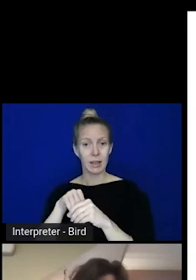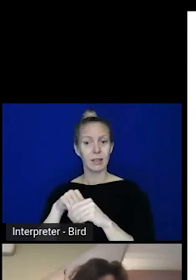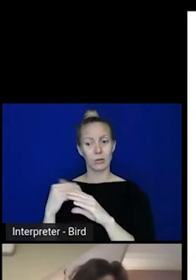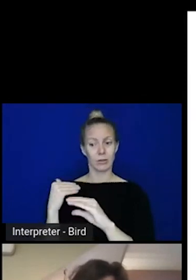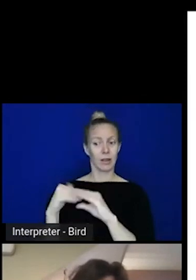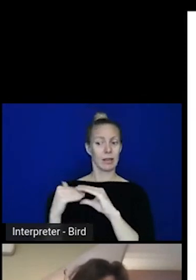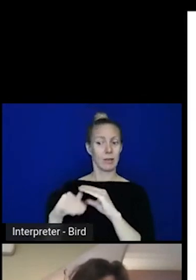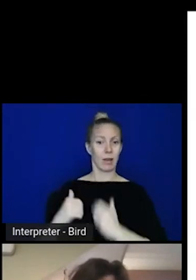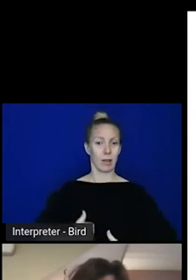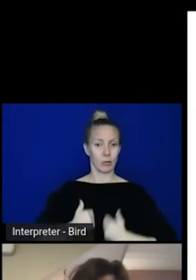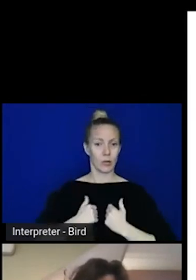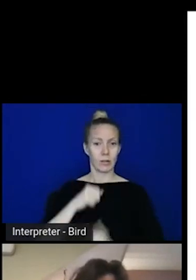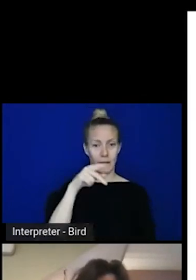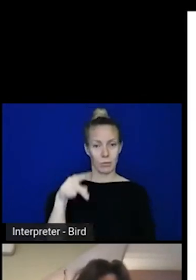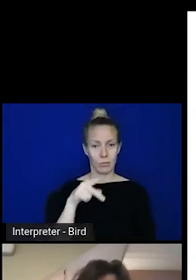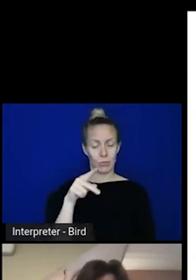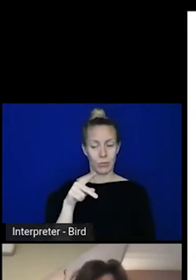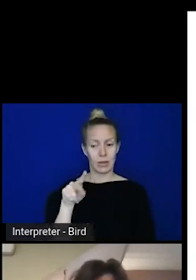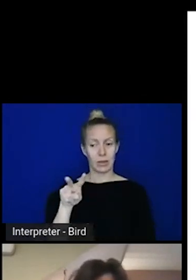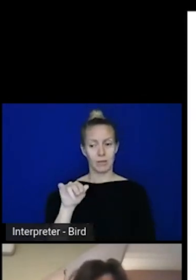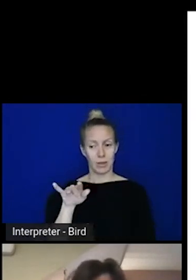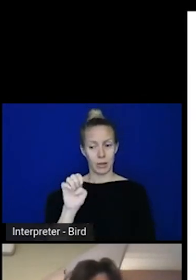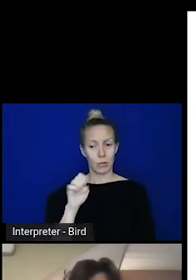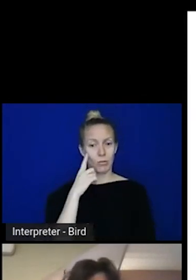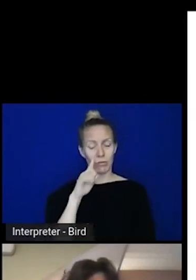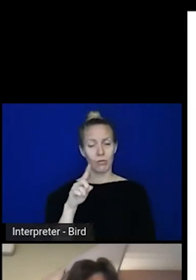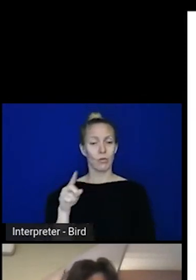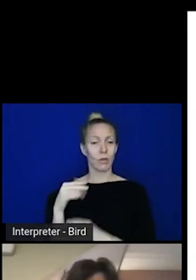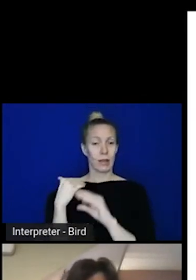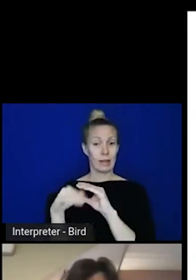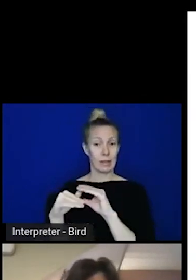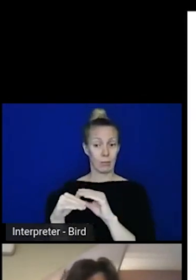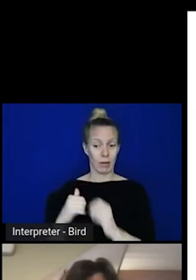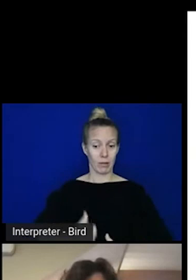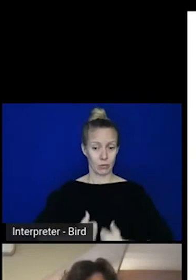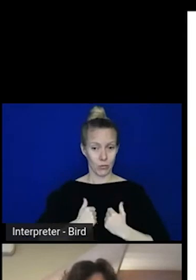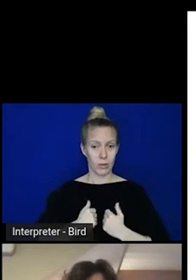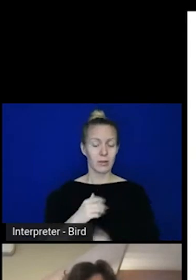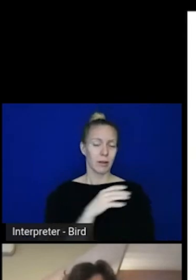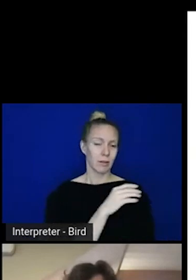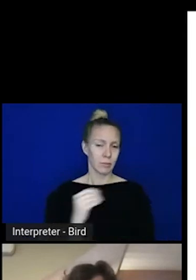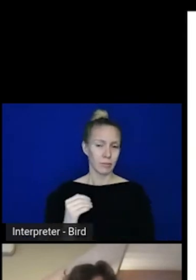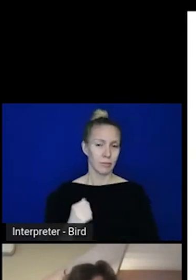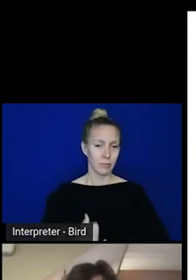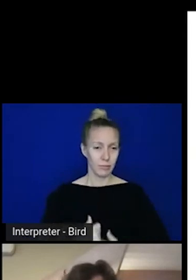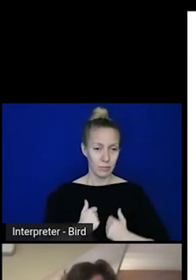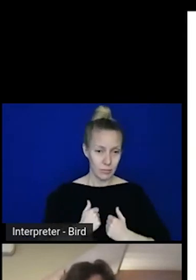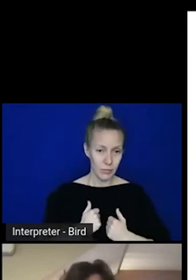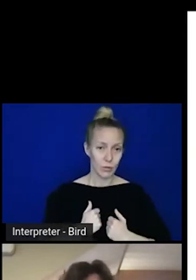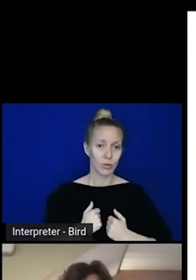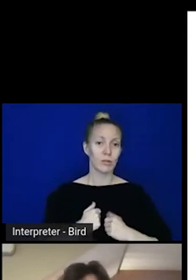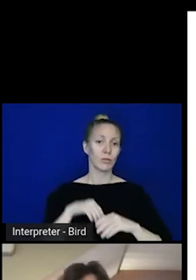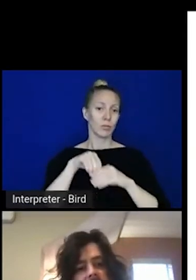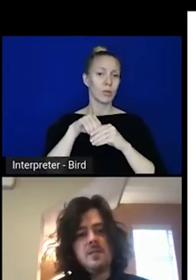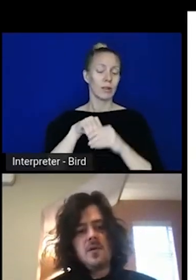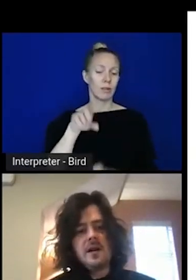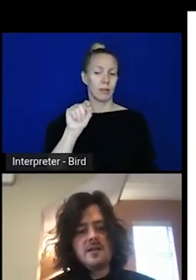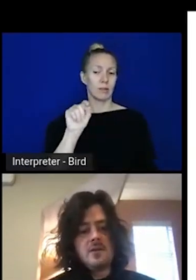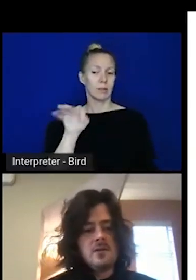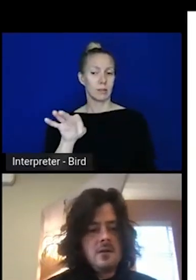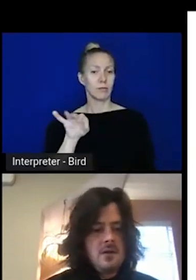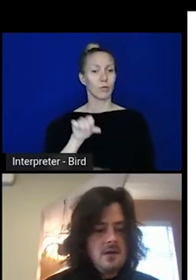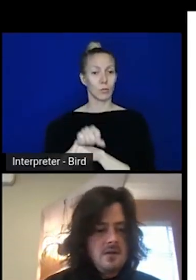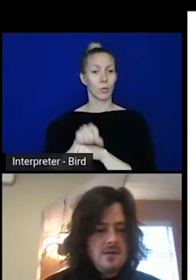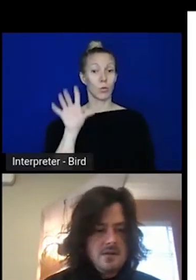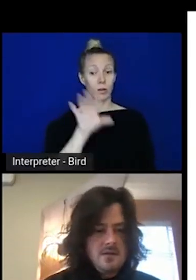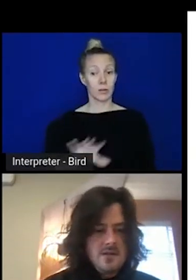of the service account, and then the address within the Terraform workspace that we would be importing